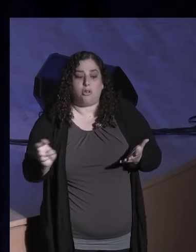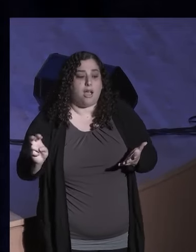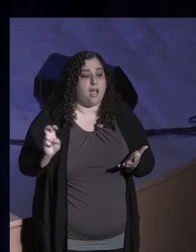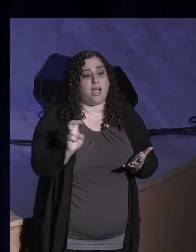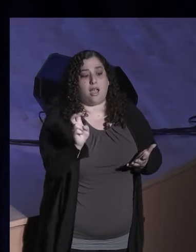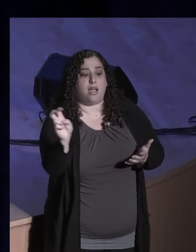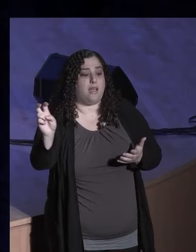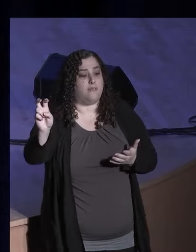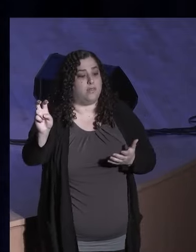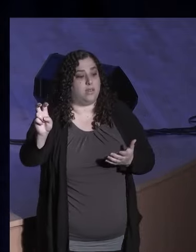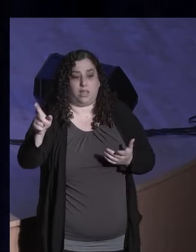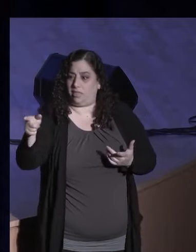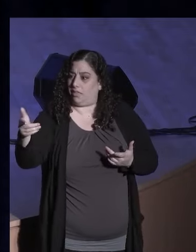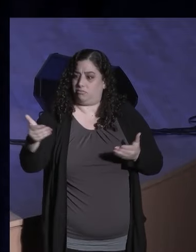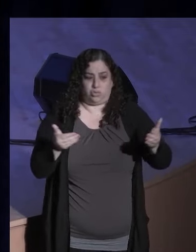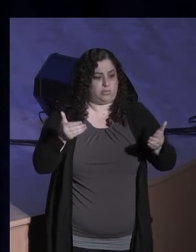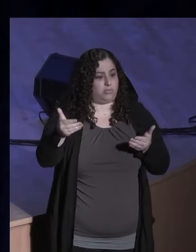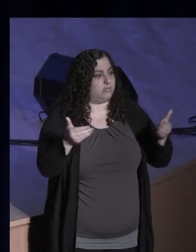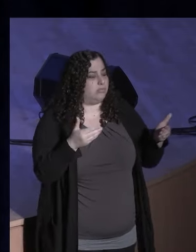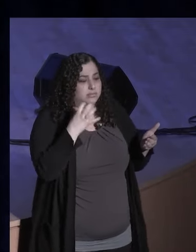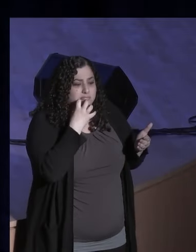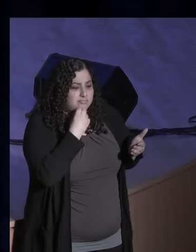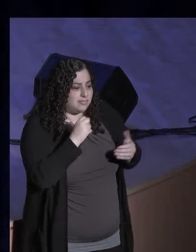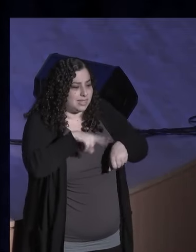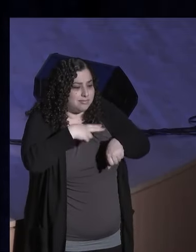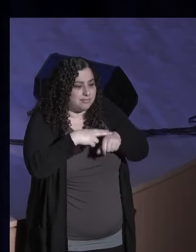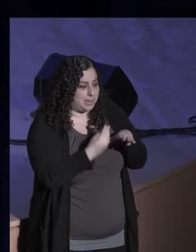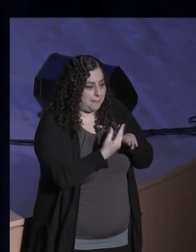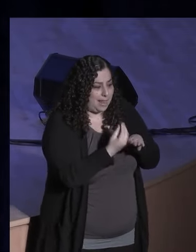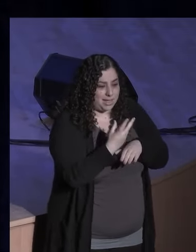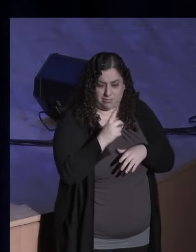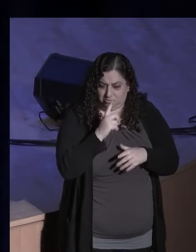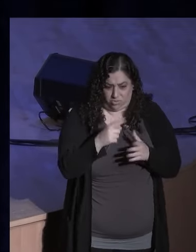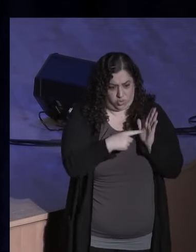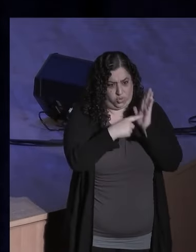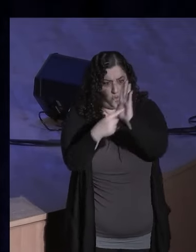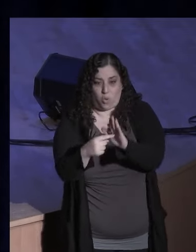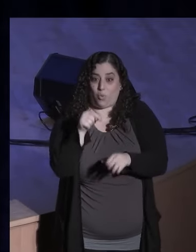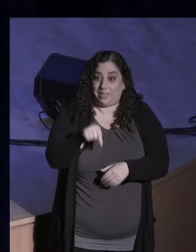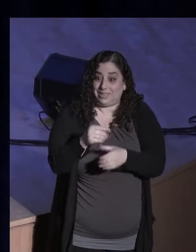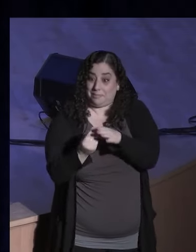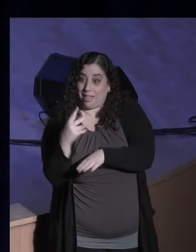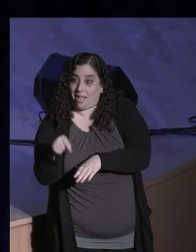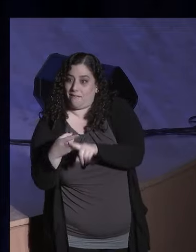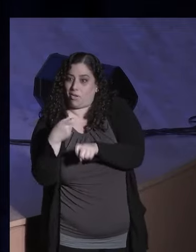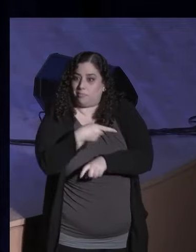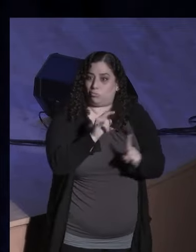to ensure that it is here not just for us, but for seven generations ahead. The museum is